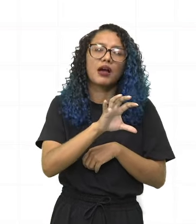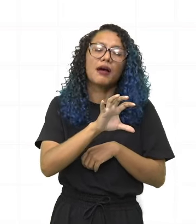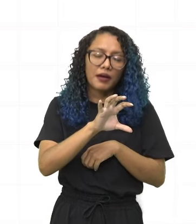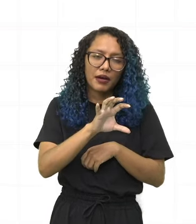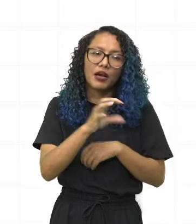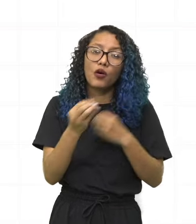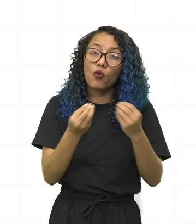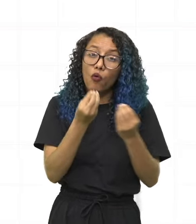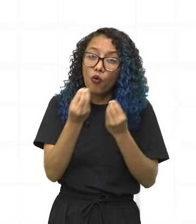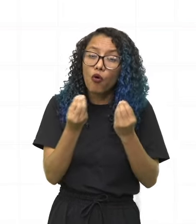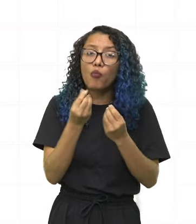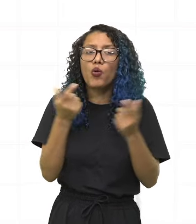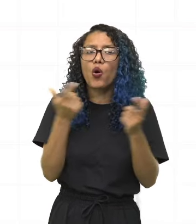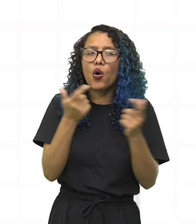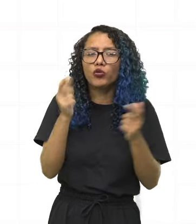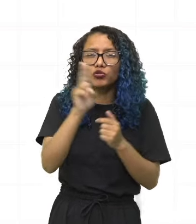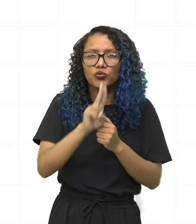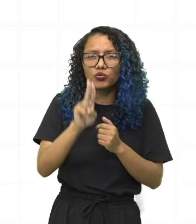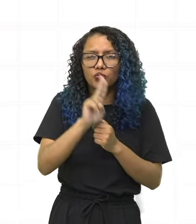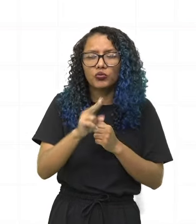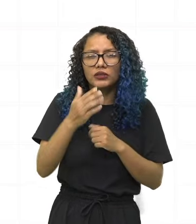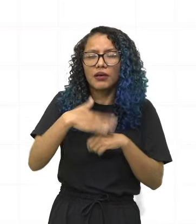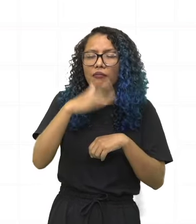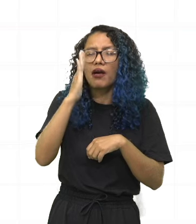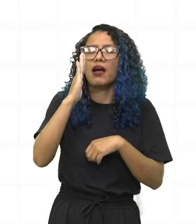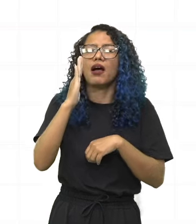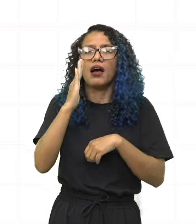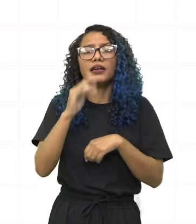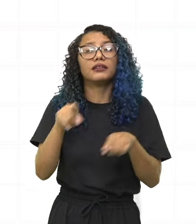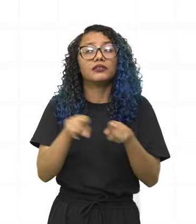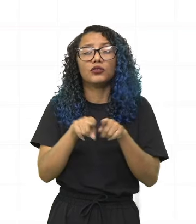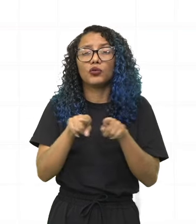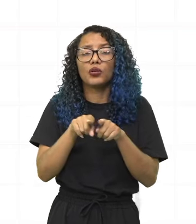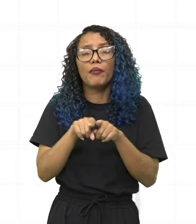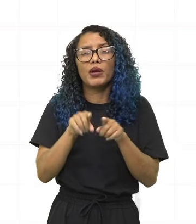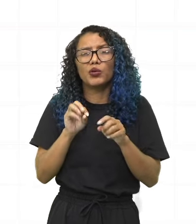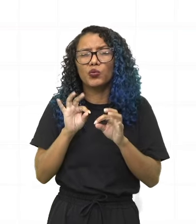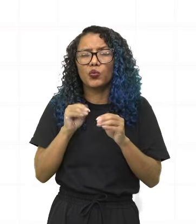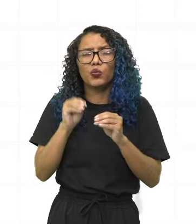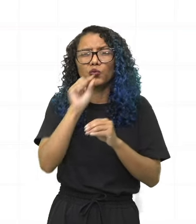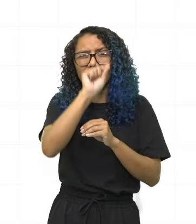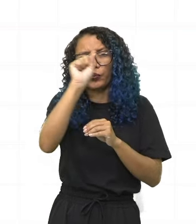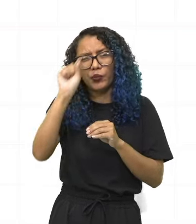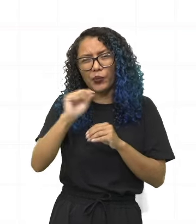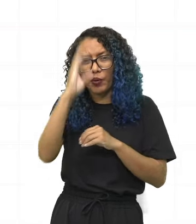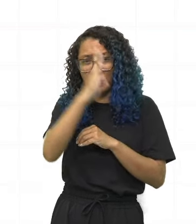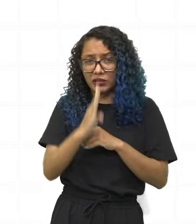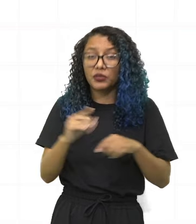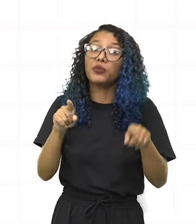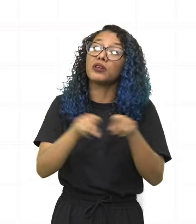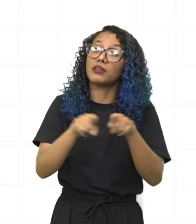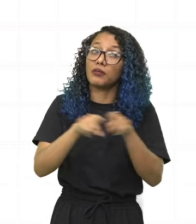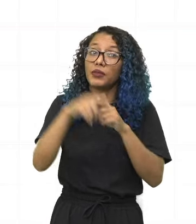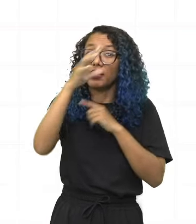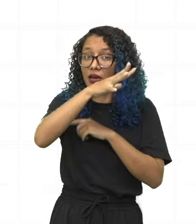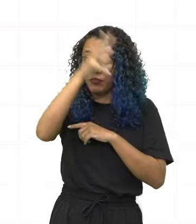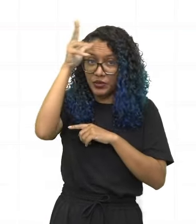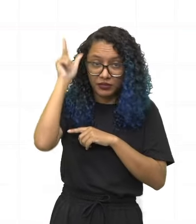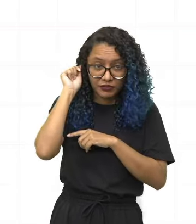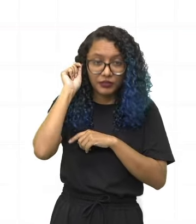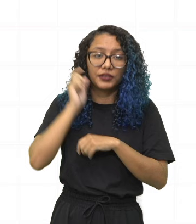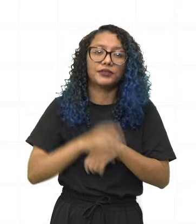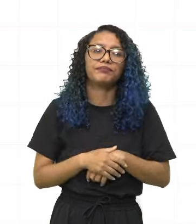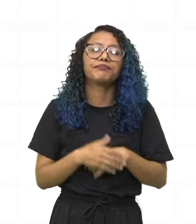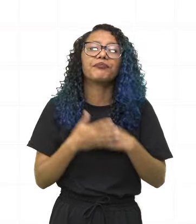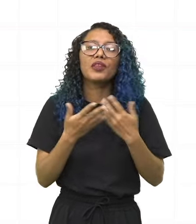most used sources of sources, and in all the Brazilian territory and in our state. So, we have the energy hydroelectric energy, which will